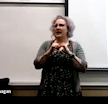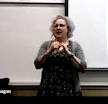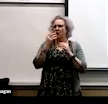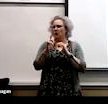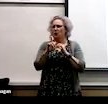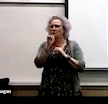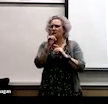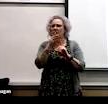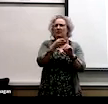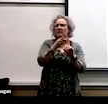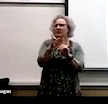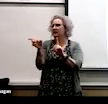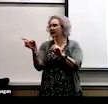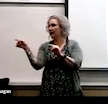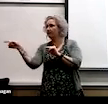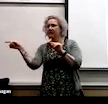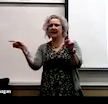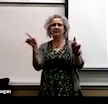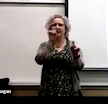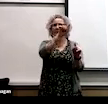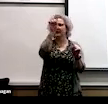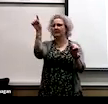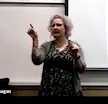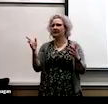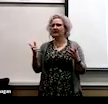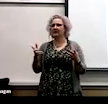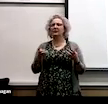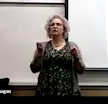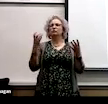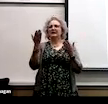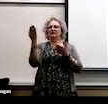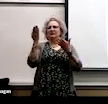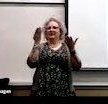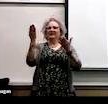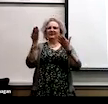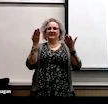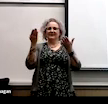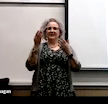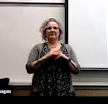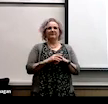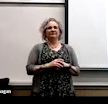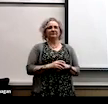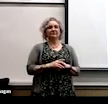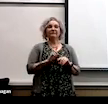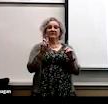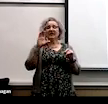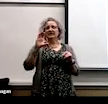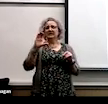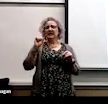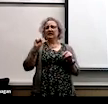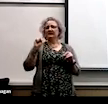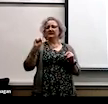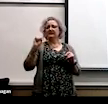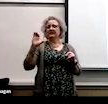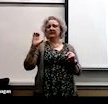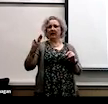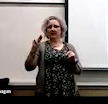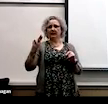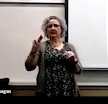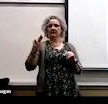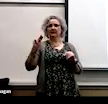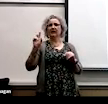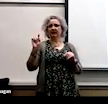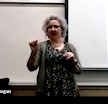And they actually get really overwhelmed when we refer them to all of these different services. I have not found that to be the case with CSCN. When they have that care